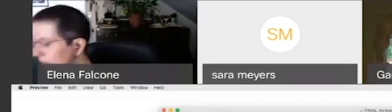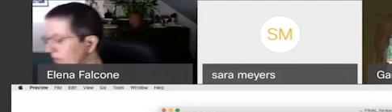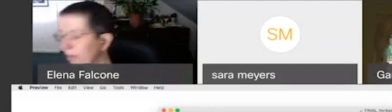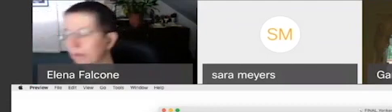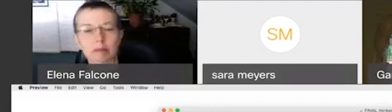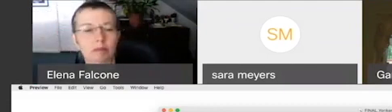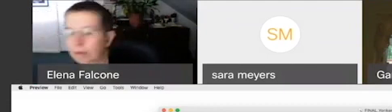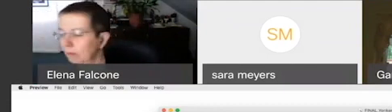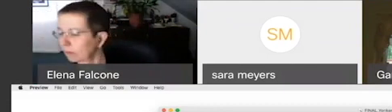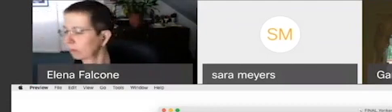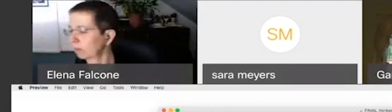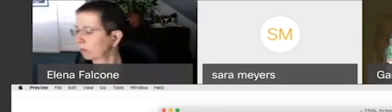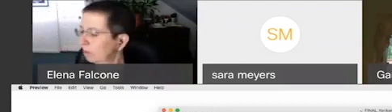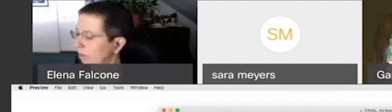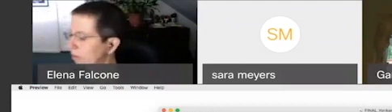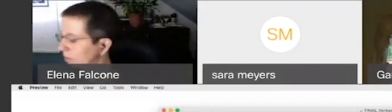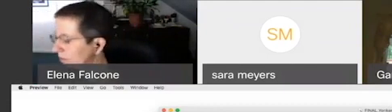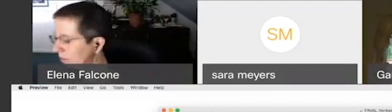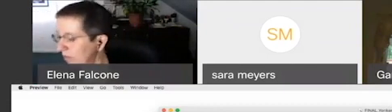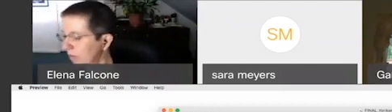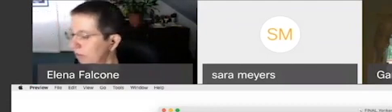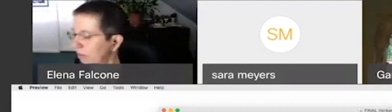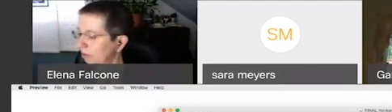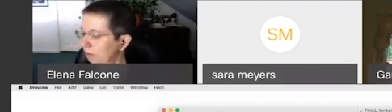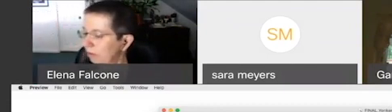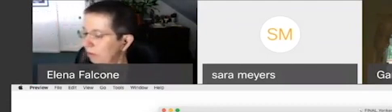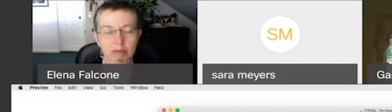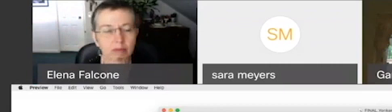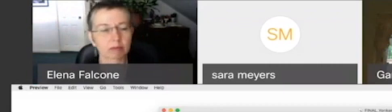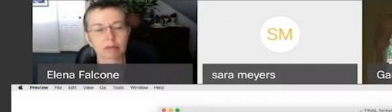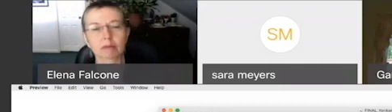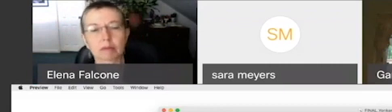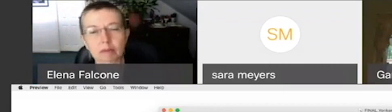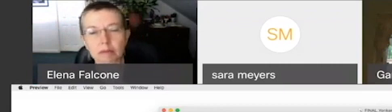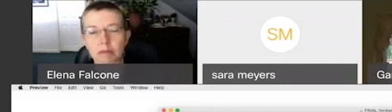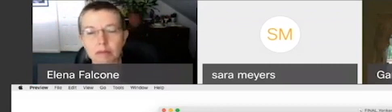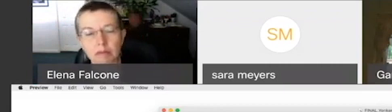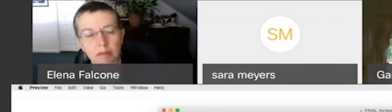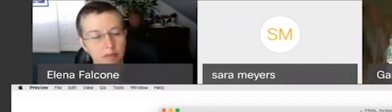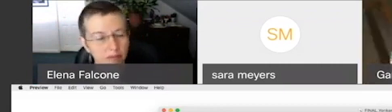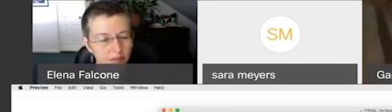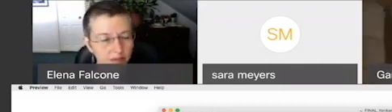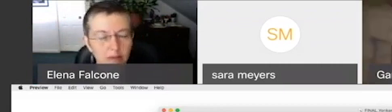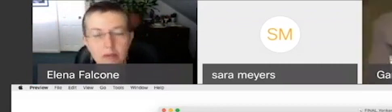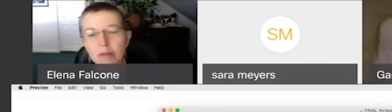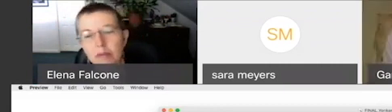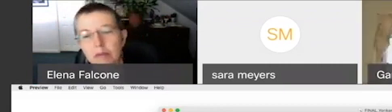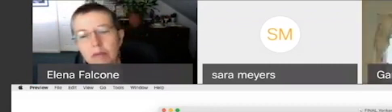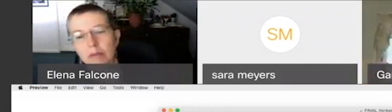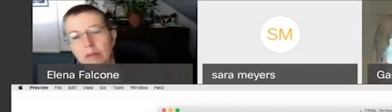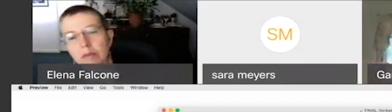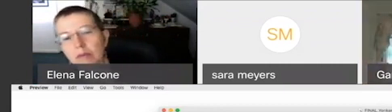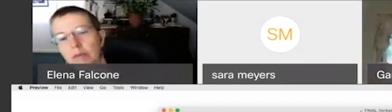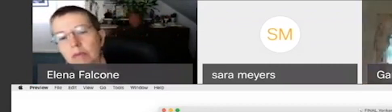that are permitted under the law. The other thing that you can do is Moira mentioned a supplemental needs